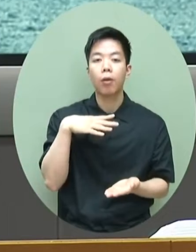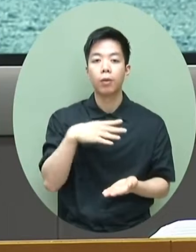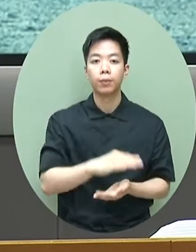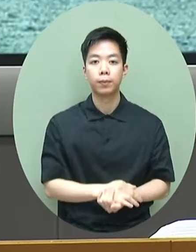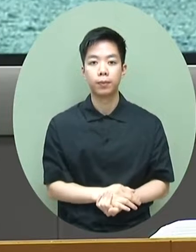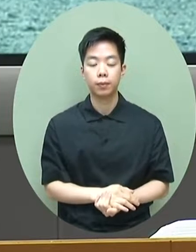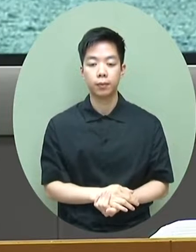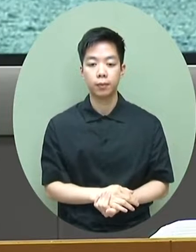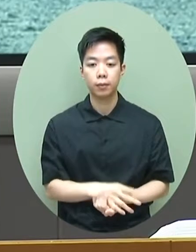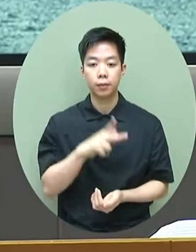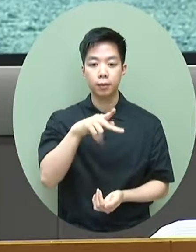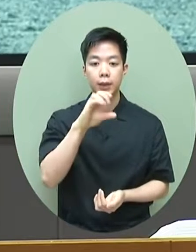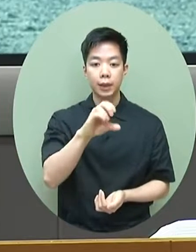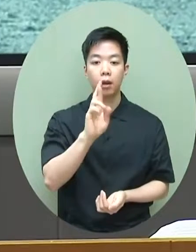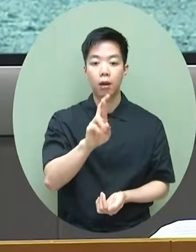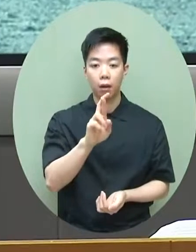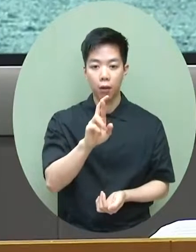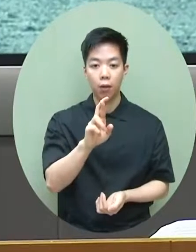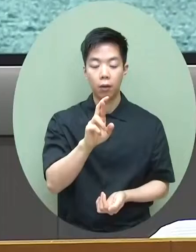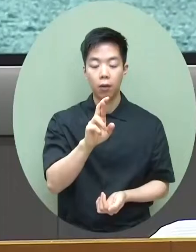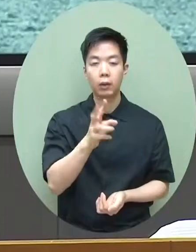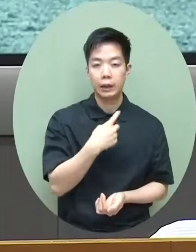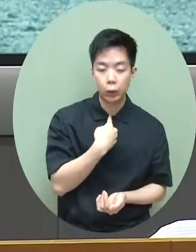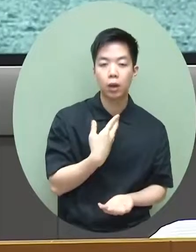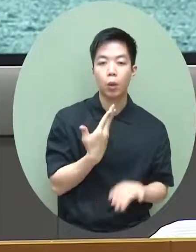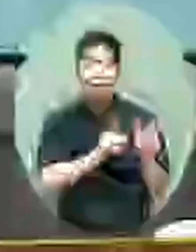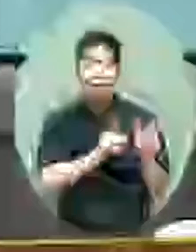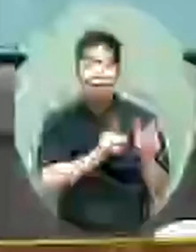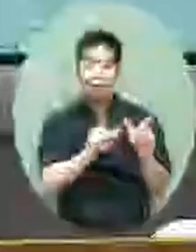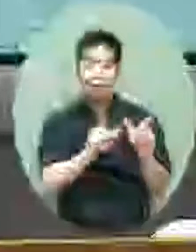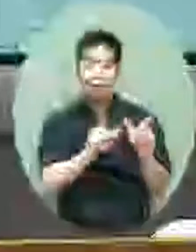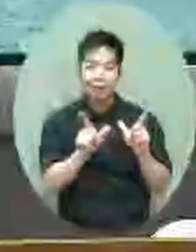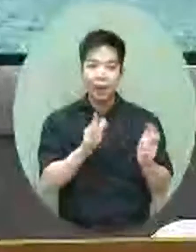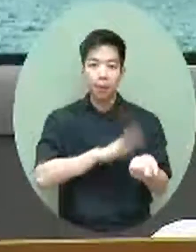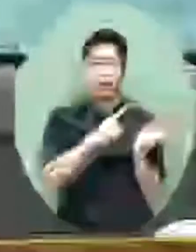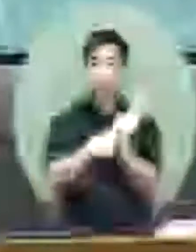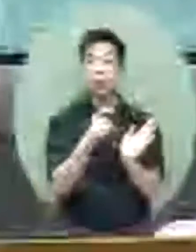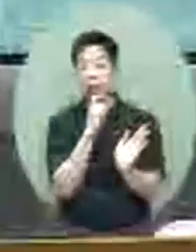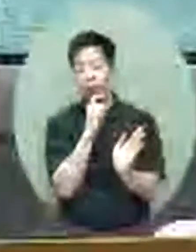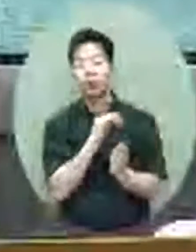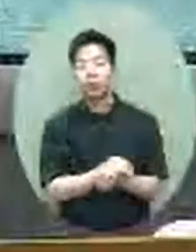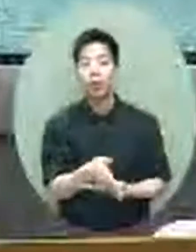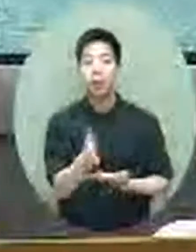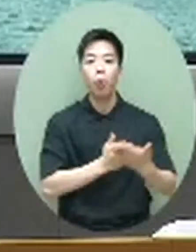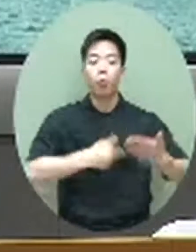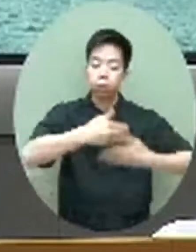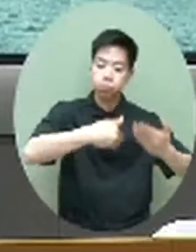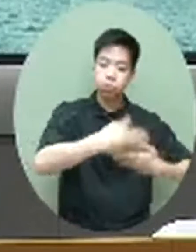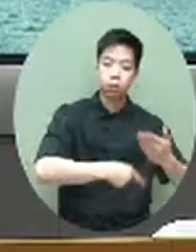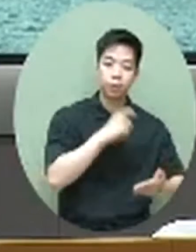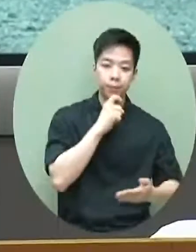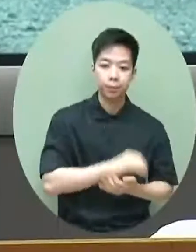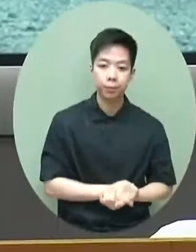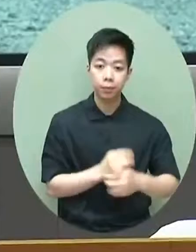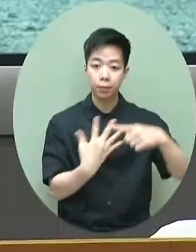resided was subject to RTD operation, or some cases had symptoms. We're following up